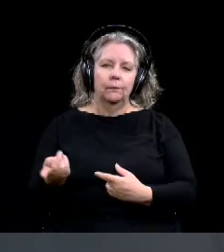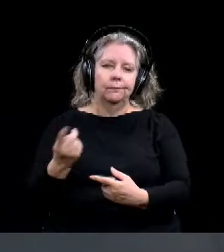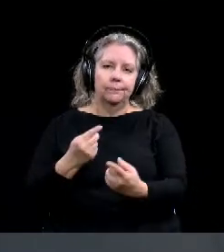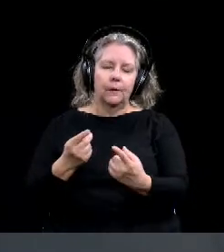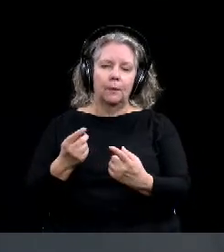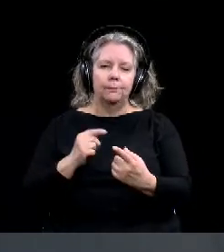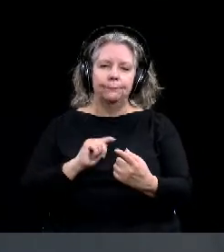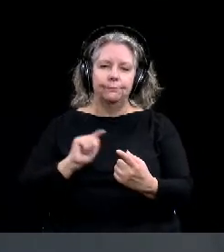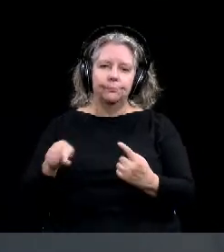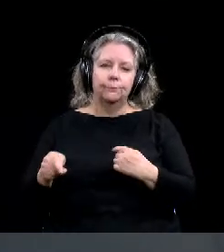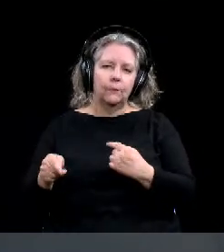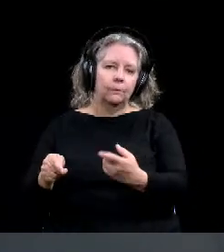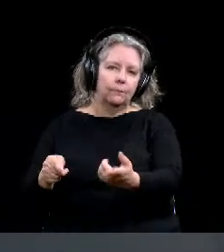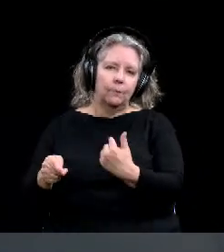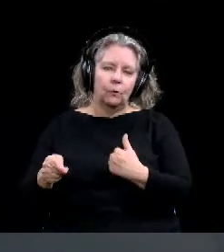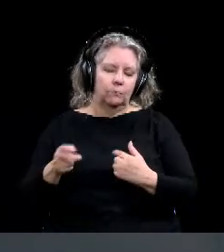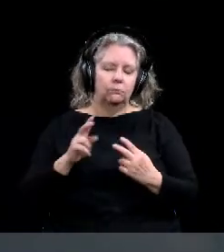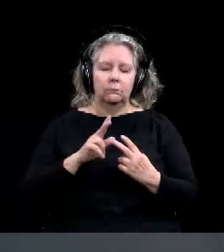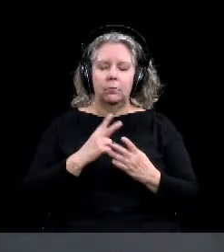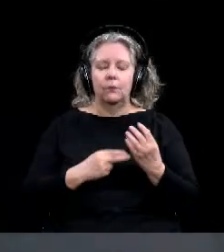District has vaccinated